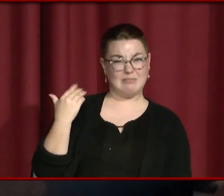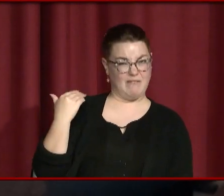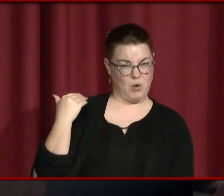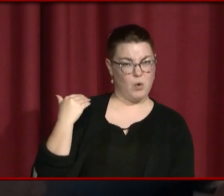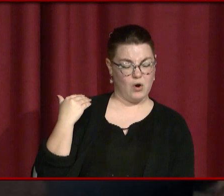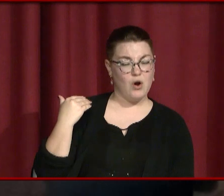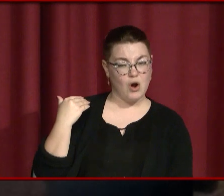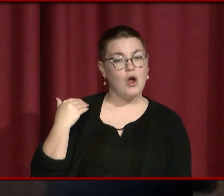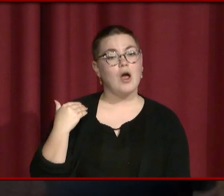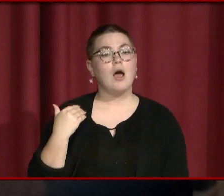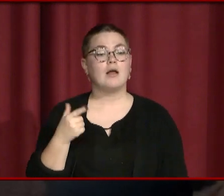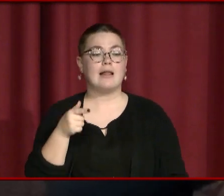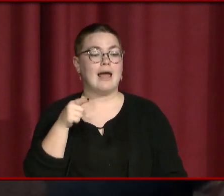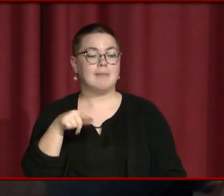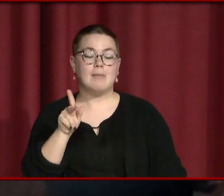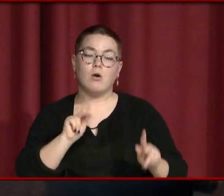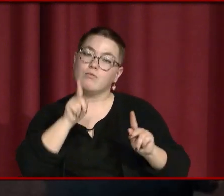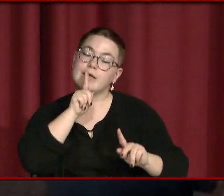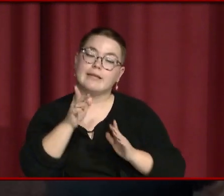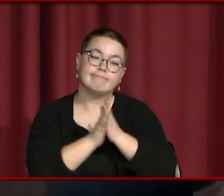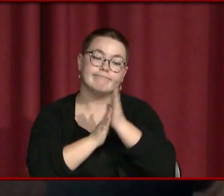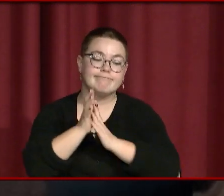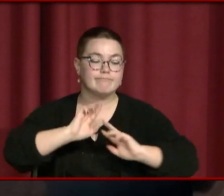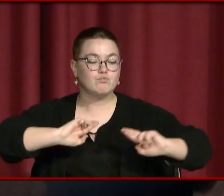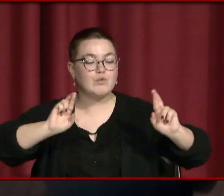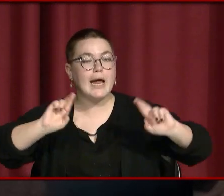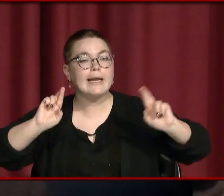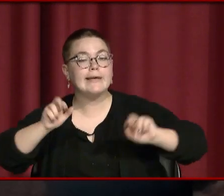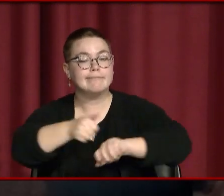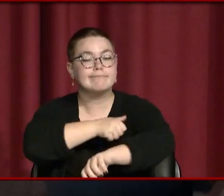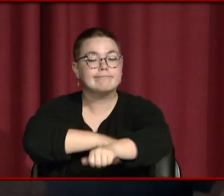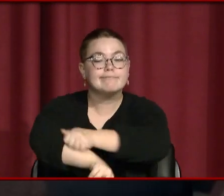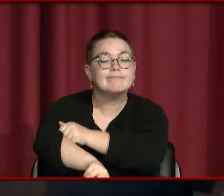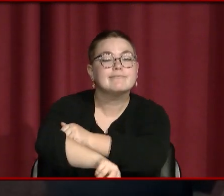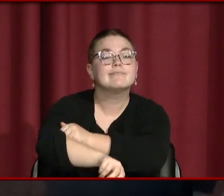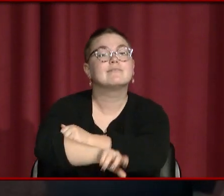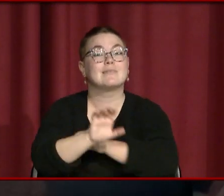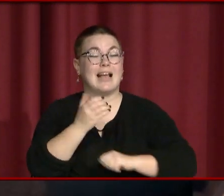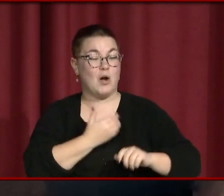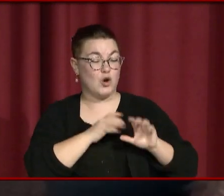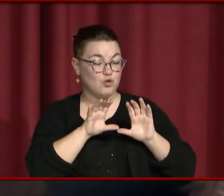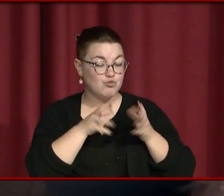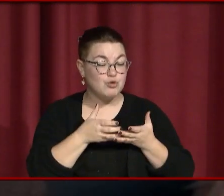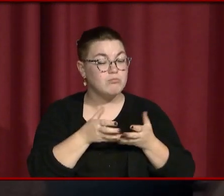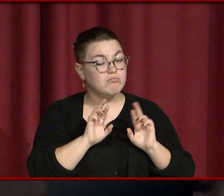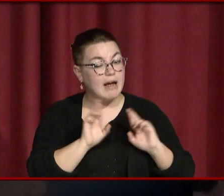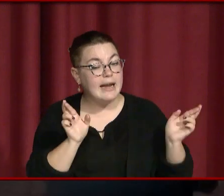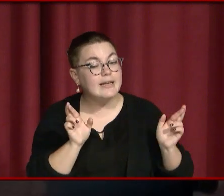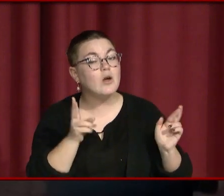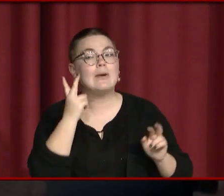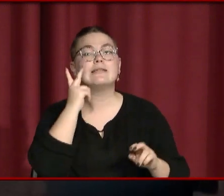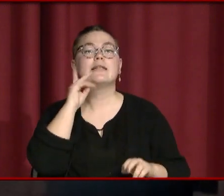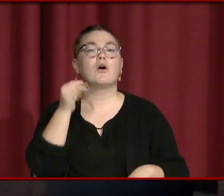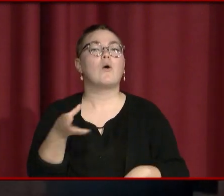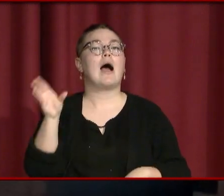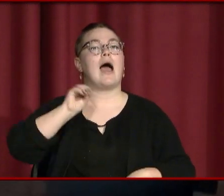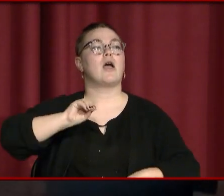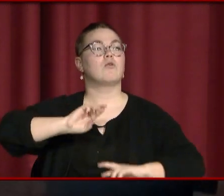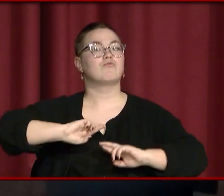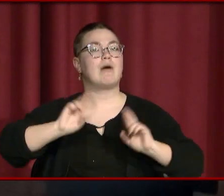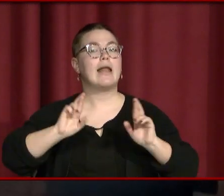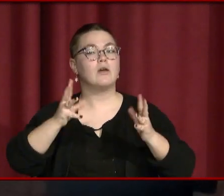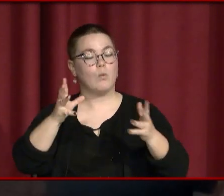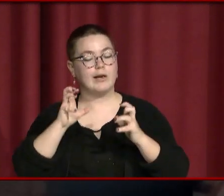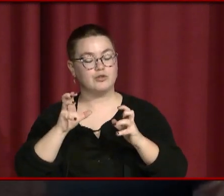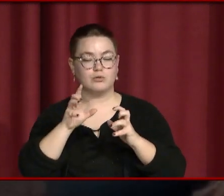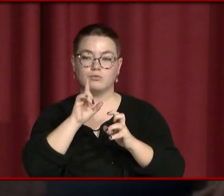constitutional amendments harder for citizen groups like ours. We see Ohioans really standing up for